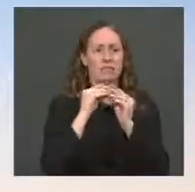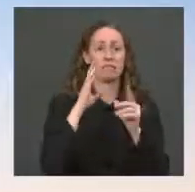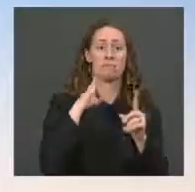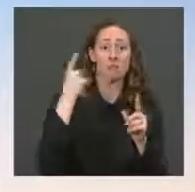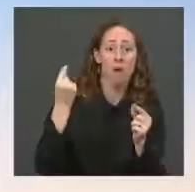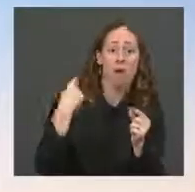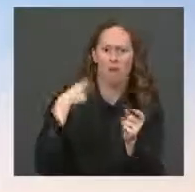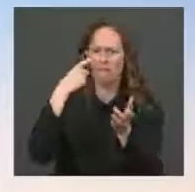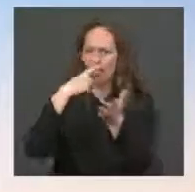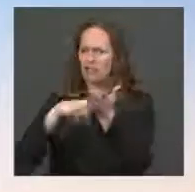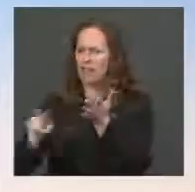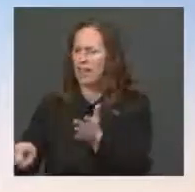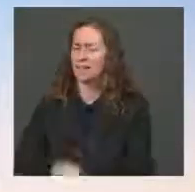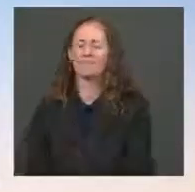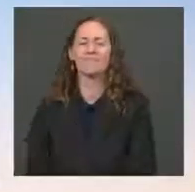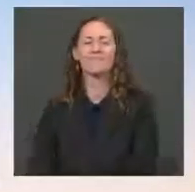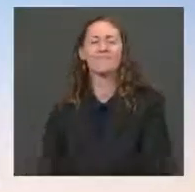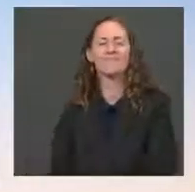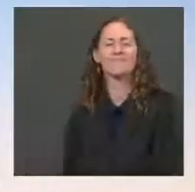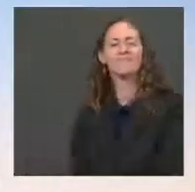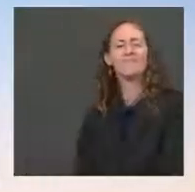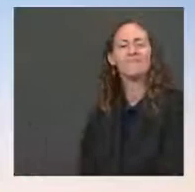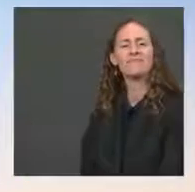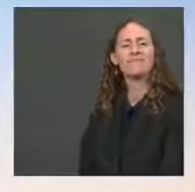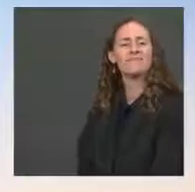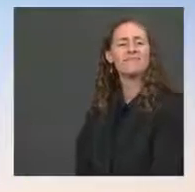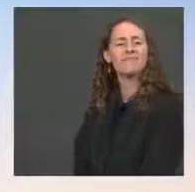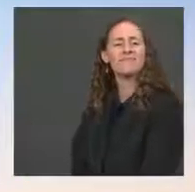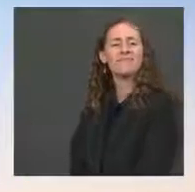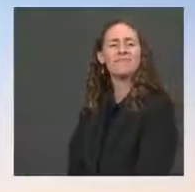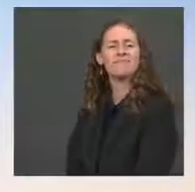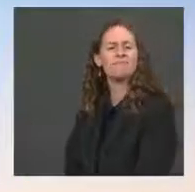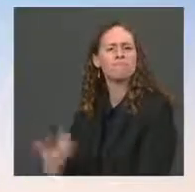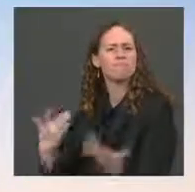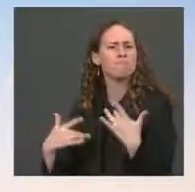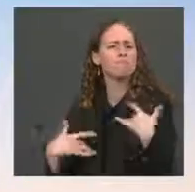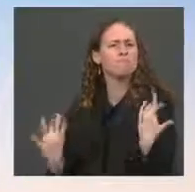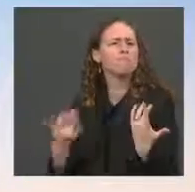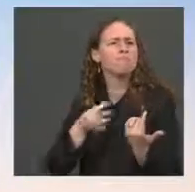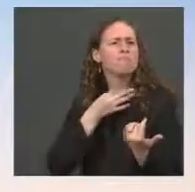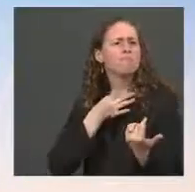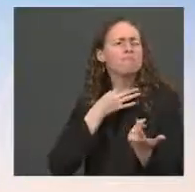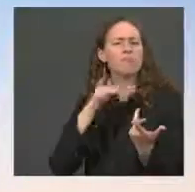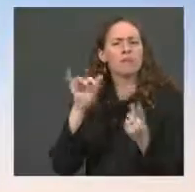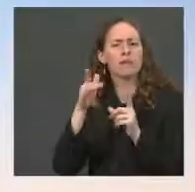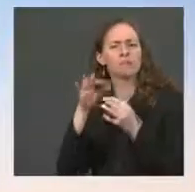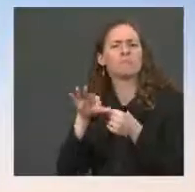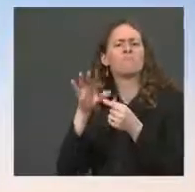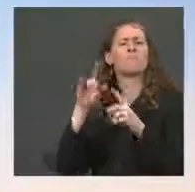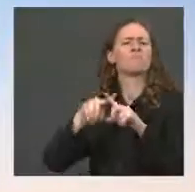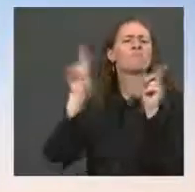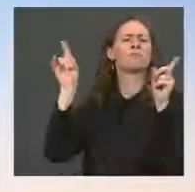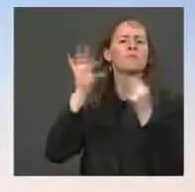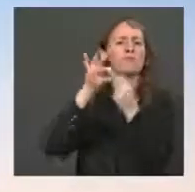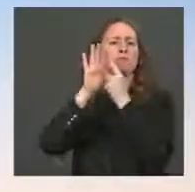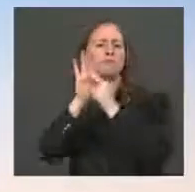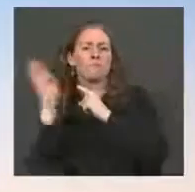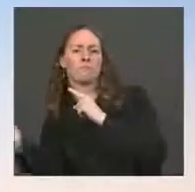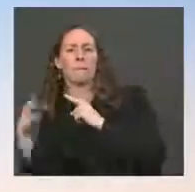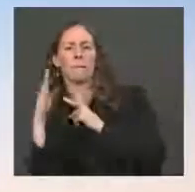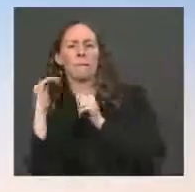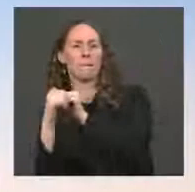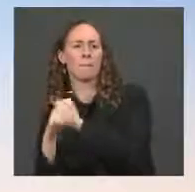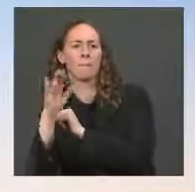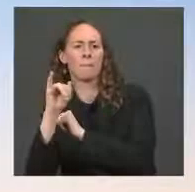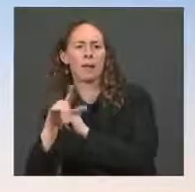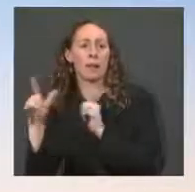ahead. Just a quick follow-up on the timeline for the reconciliation bill. Do you expect that to be signed into law by the time Biden goes to Glasgow,